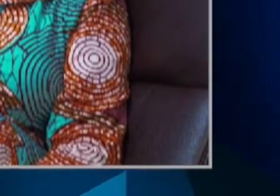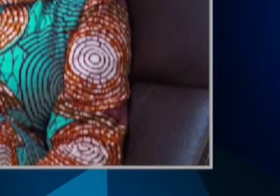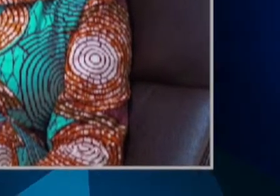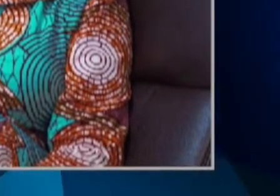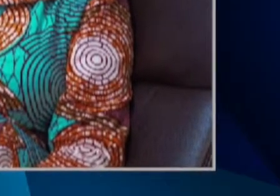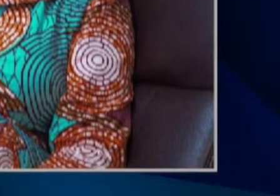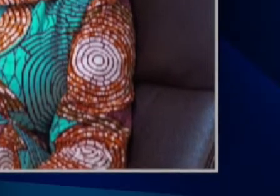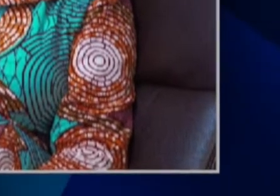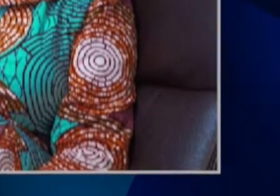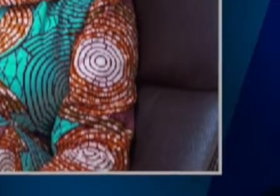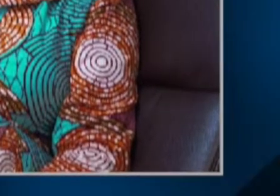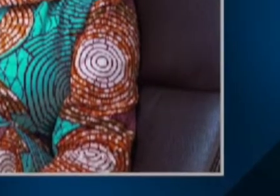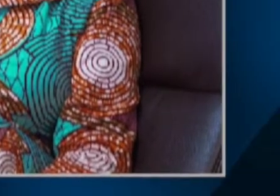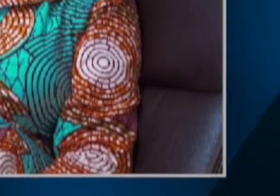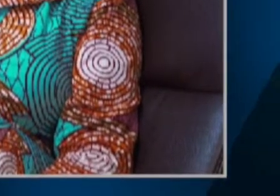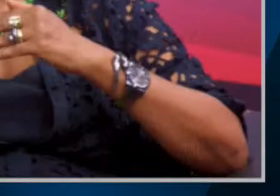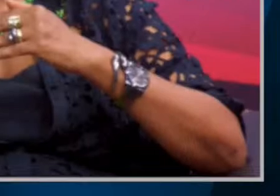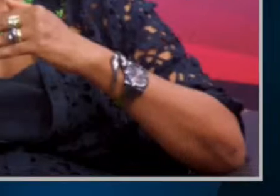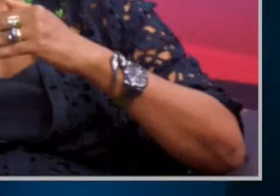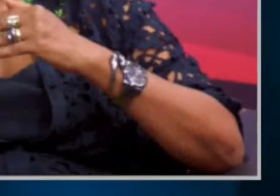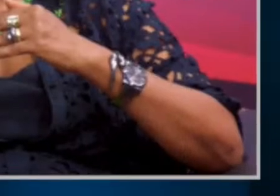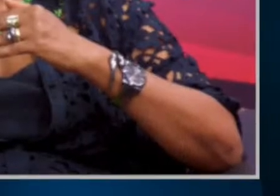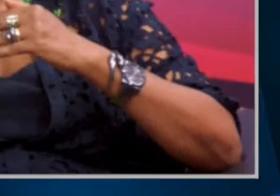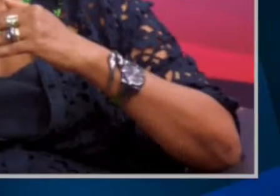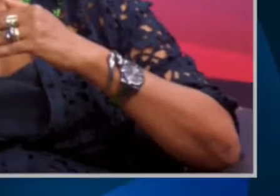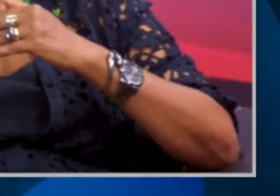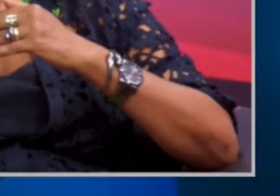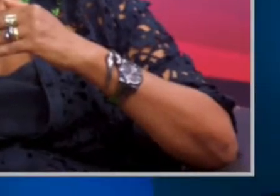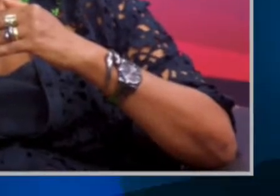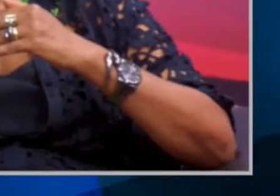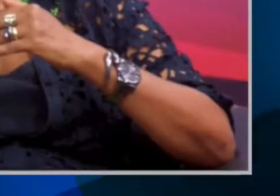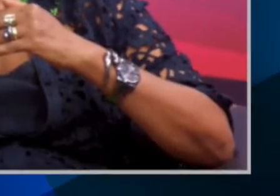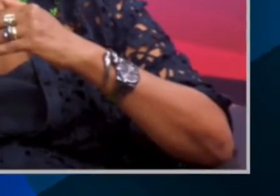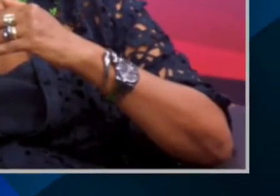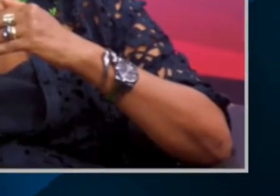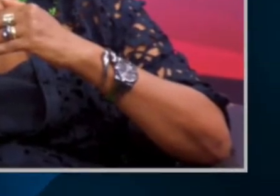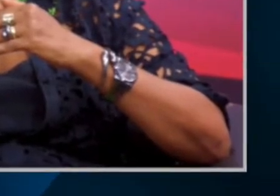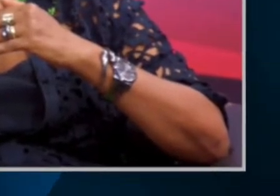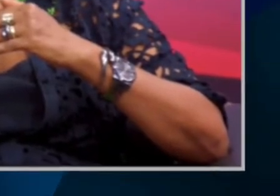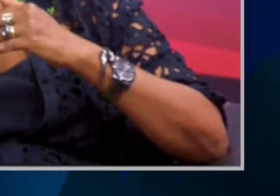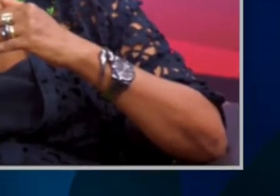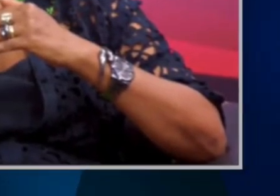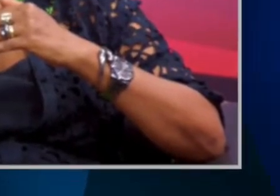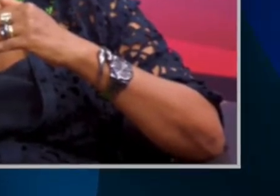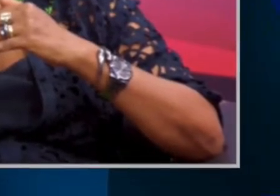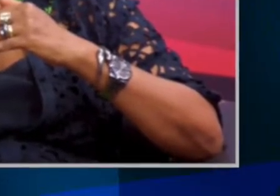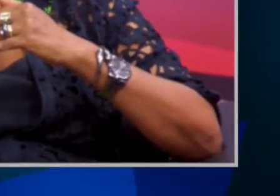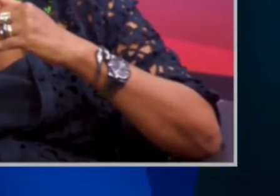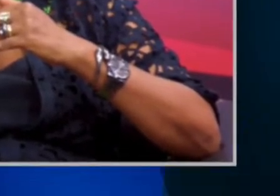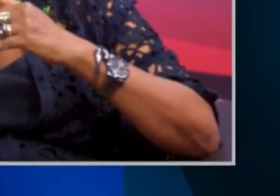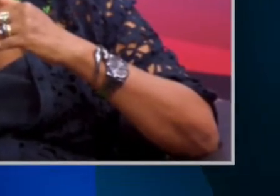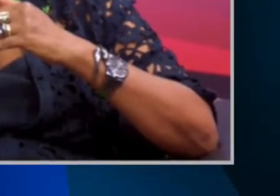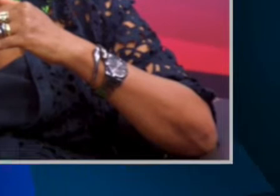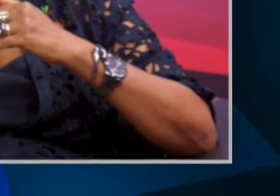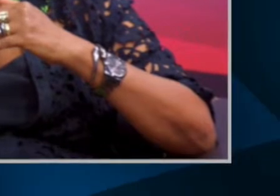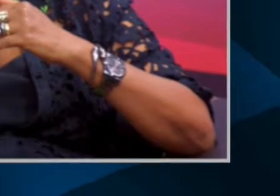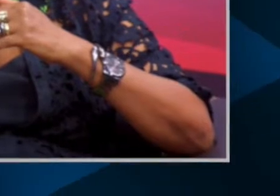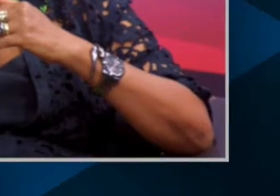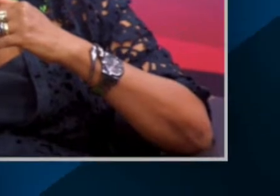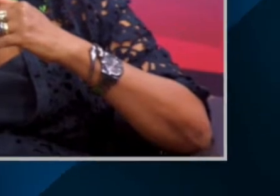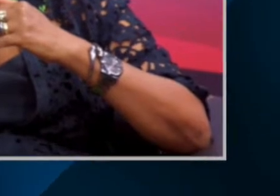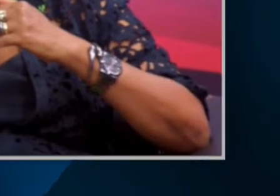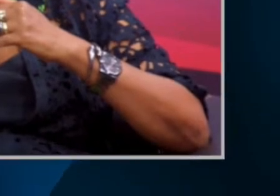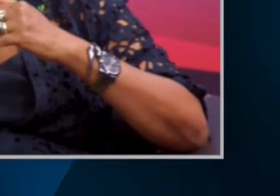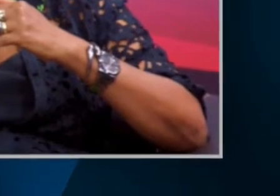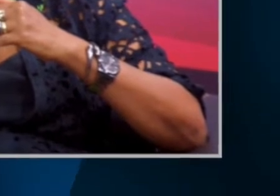NGO requested for aloe vera in large quantities, this created an opportunity for her and she ended up planting culinary herbs like basil,